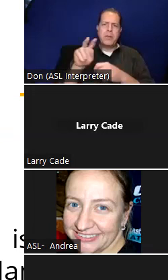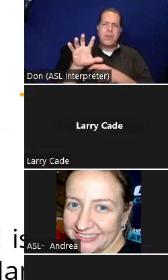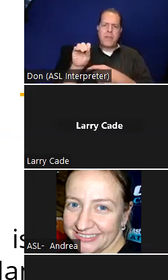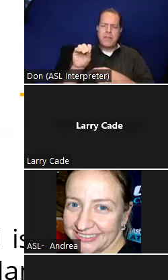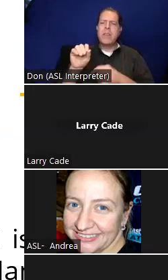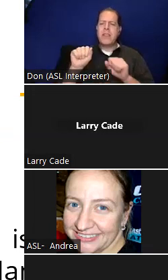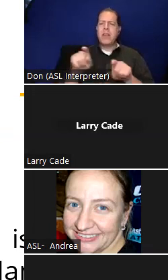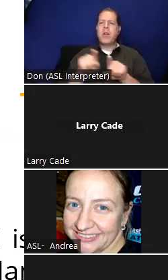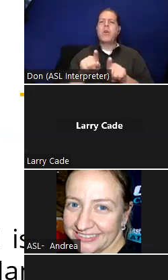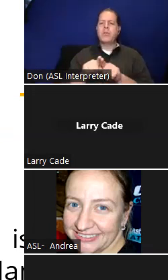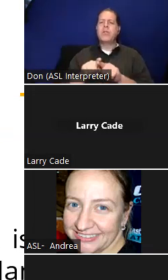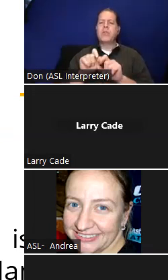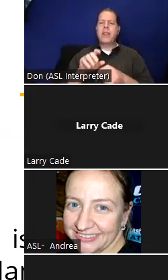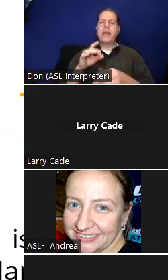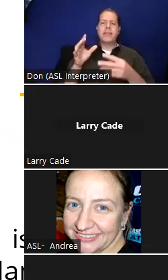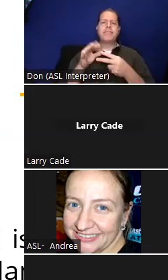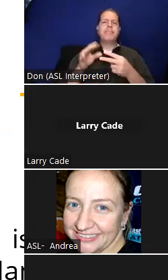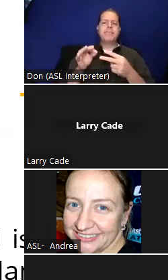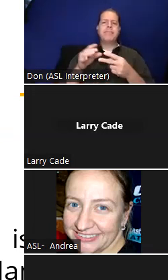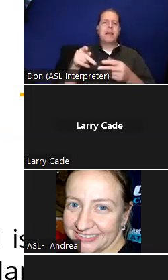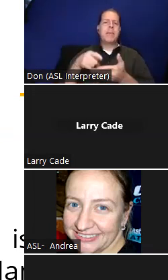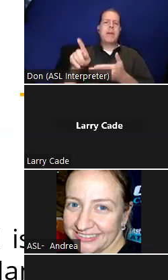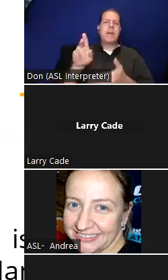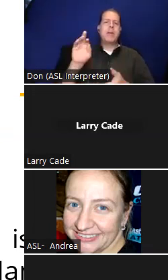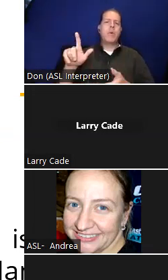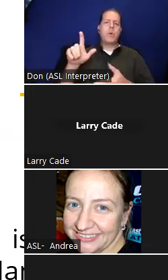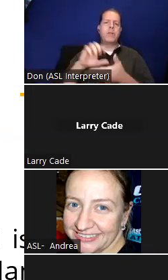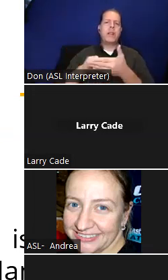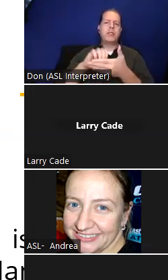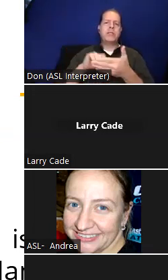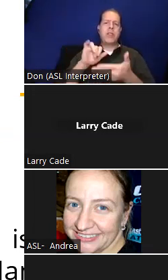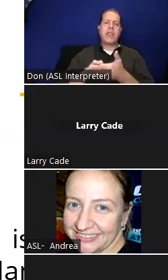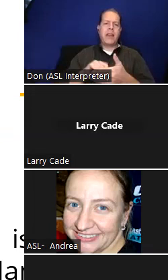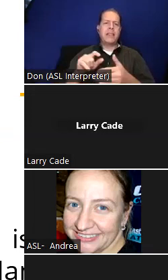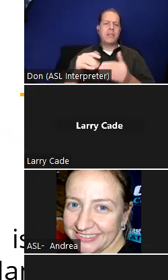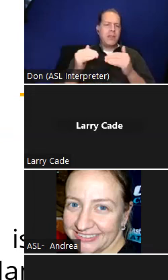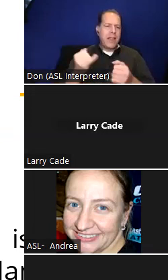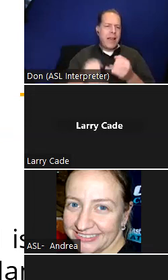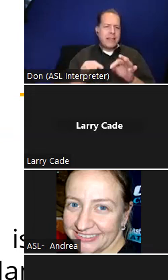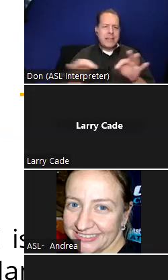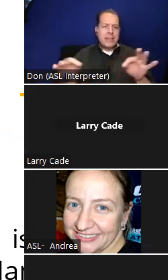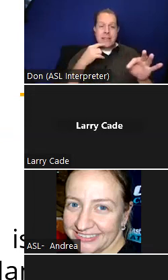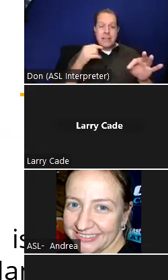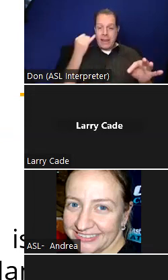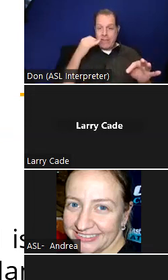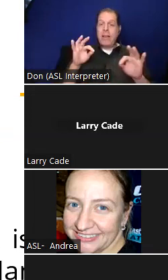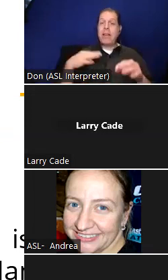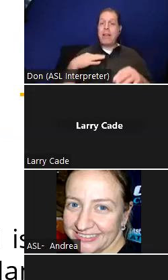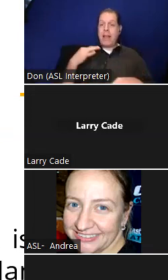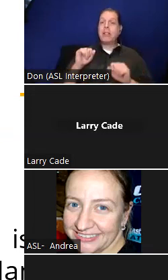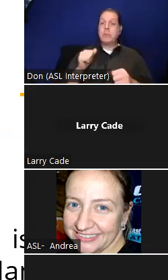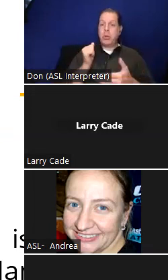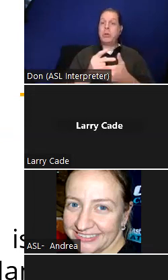They could also choose to have their own payroll deductions on top of that. So the last bullet here just explains that if they are eligible for the